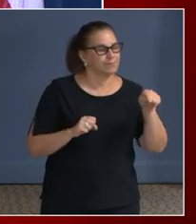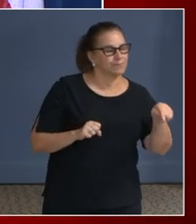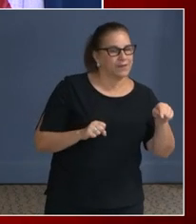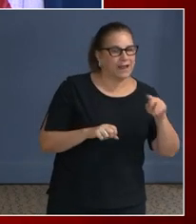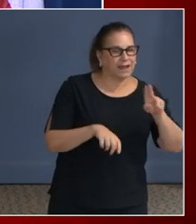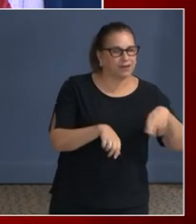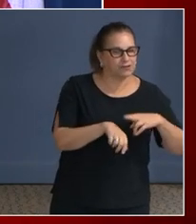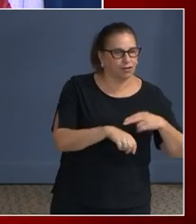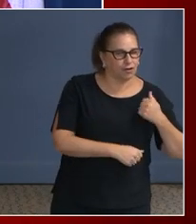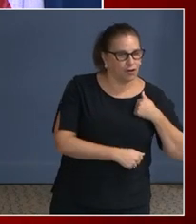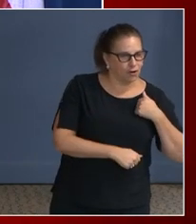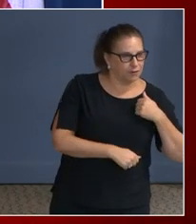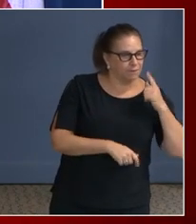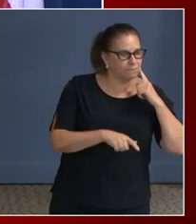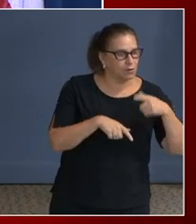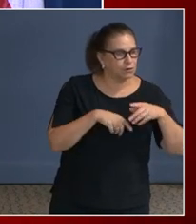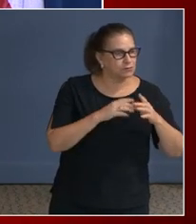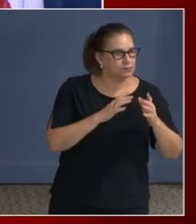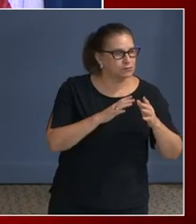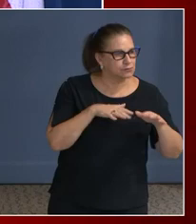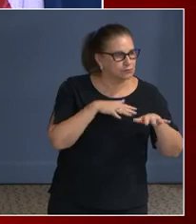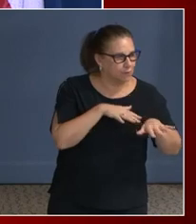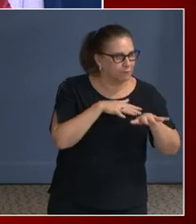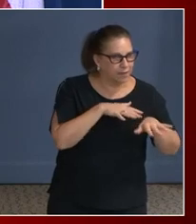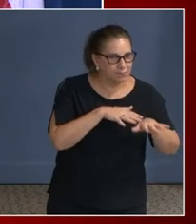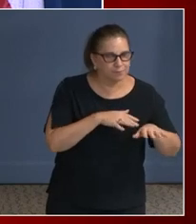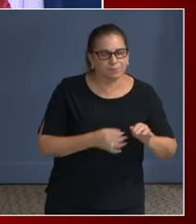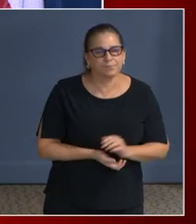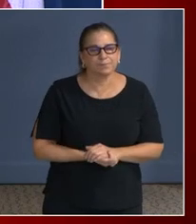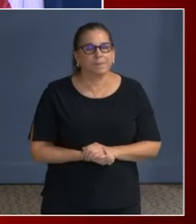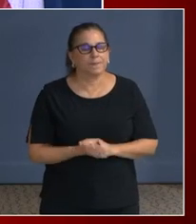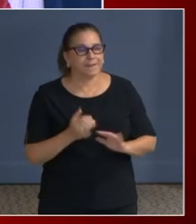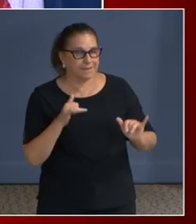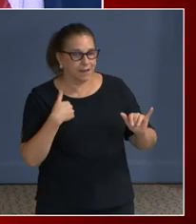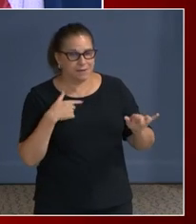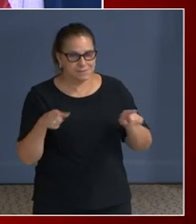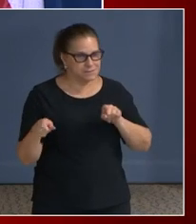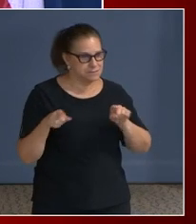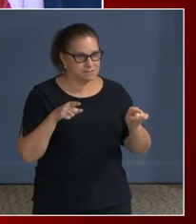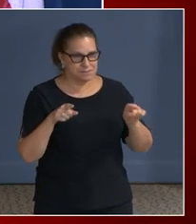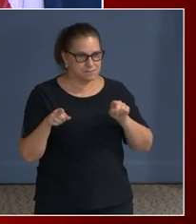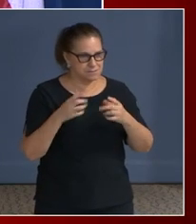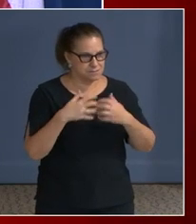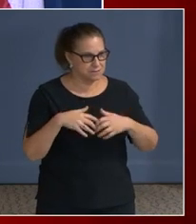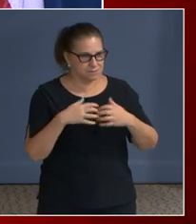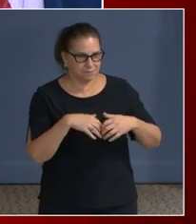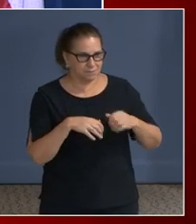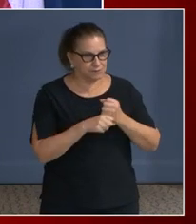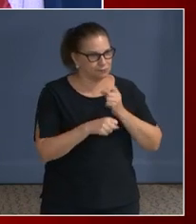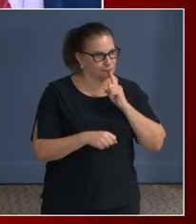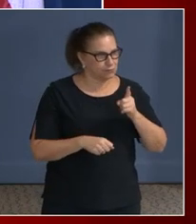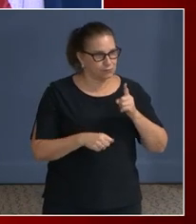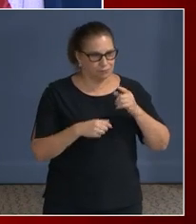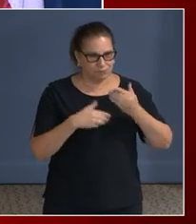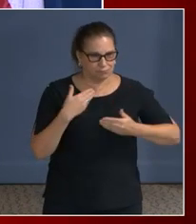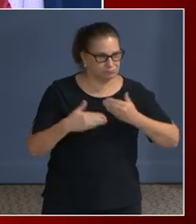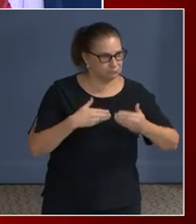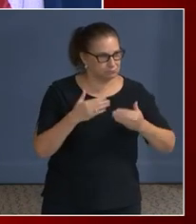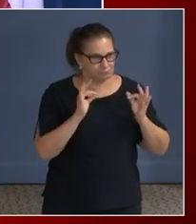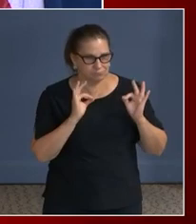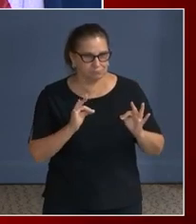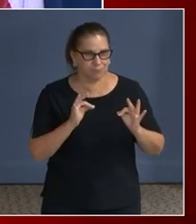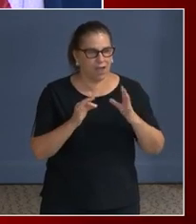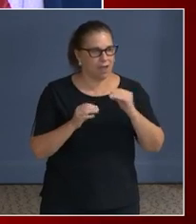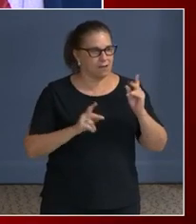for traffic monitoring, to make sure again that the event goes off as safely and securely as possible. And will the buses